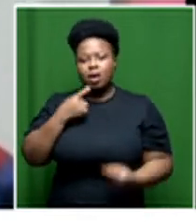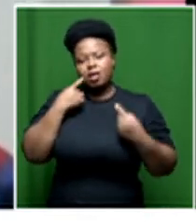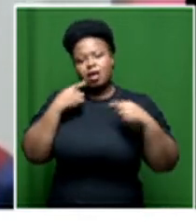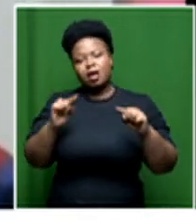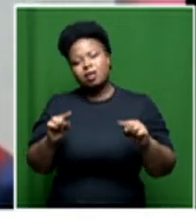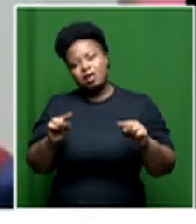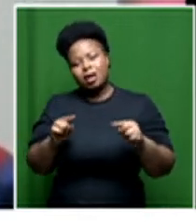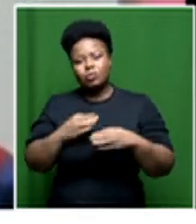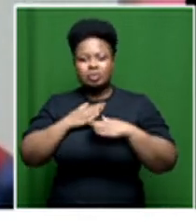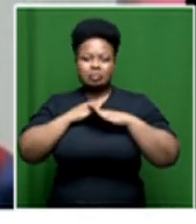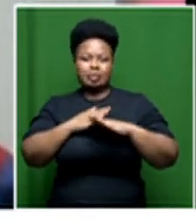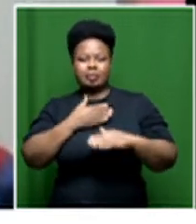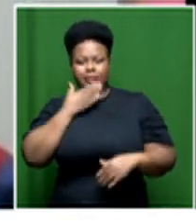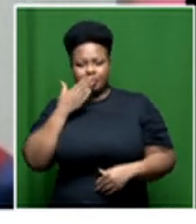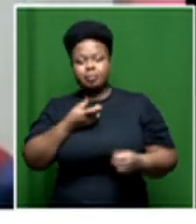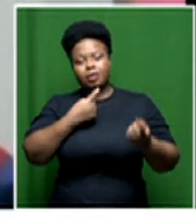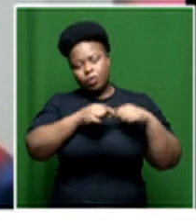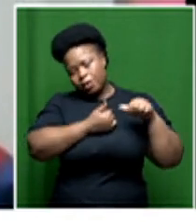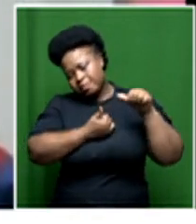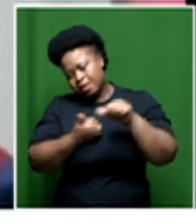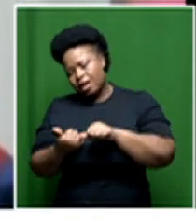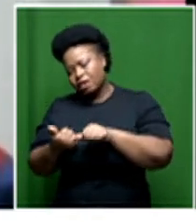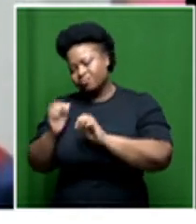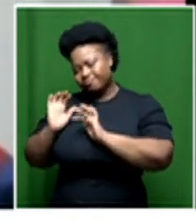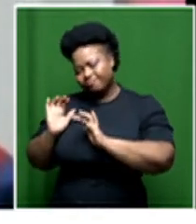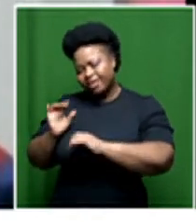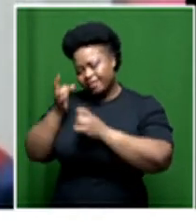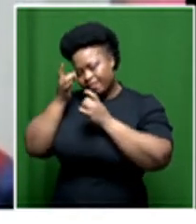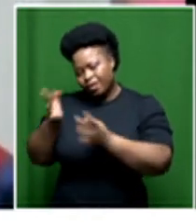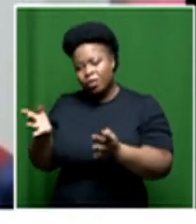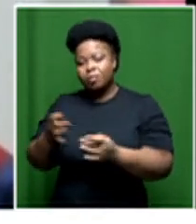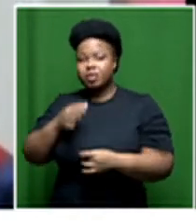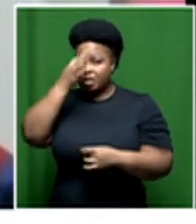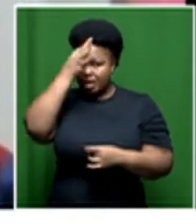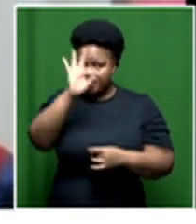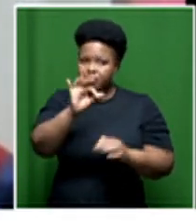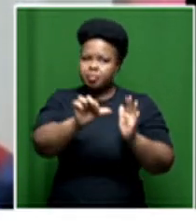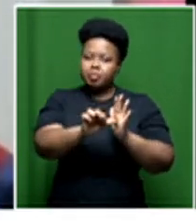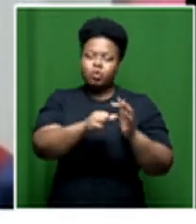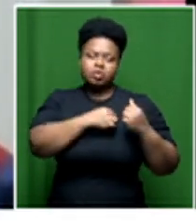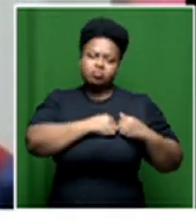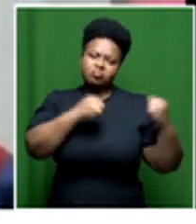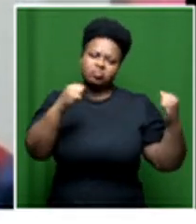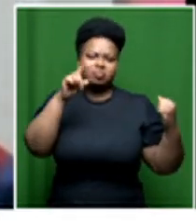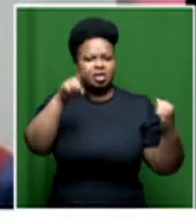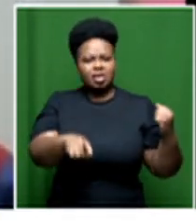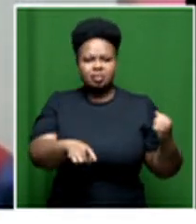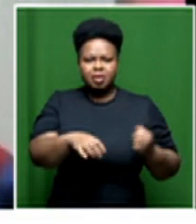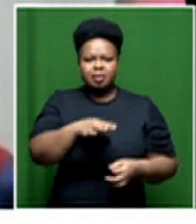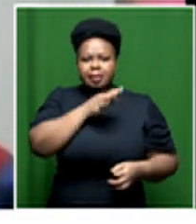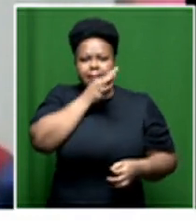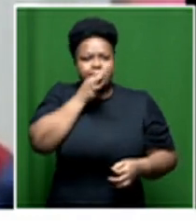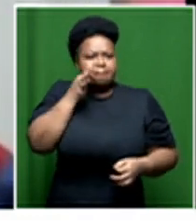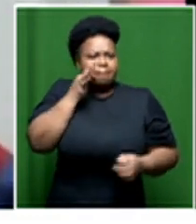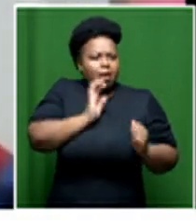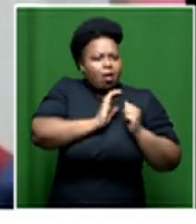back to them to say that it was a necessary thing for government to be transparent, so that government doesn't keep quiet and allow us